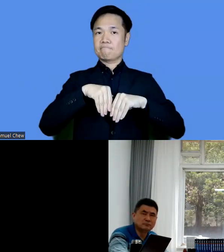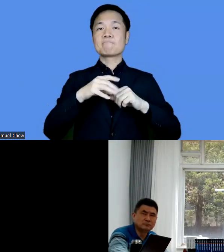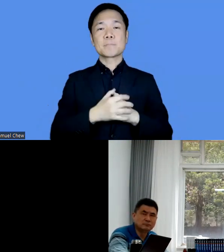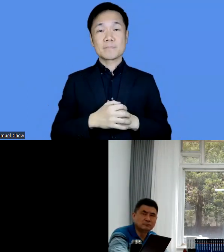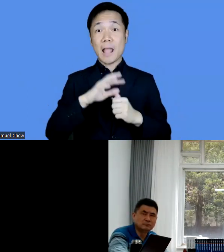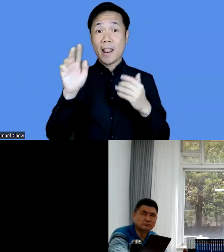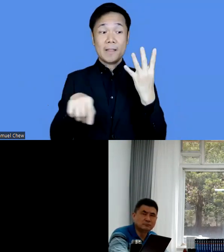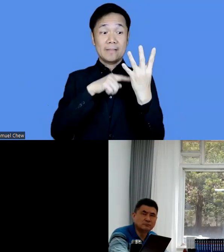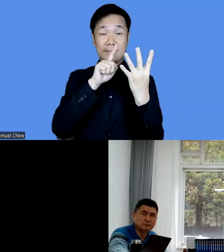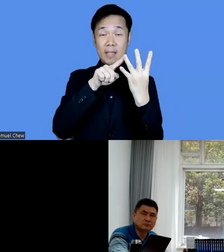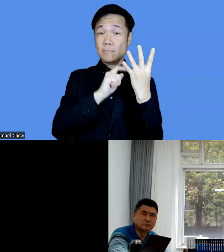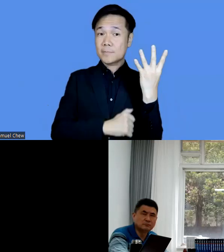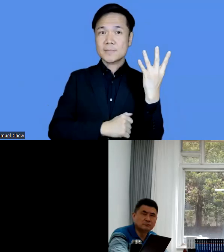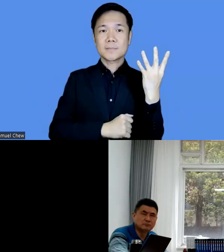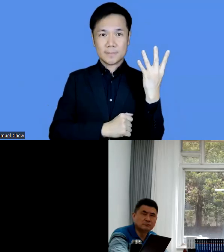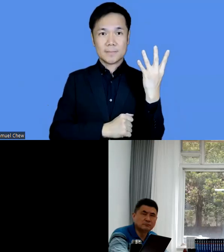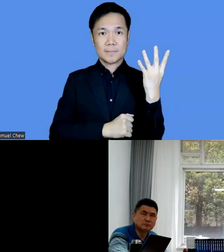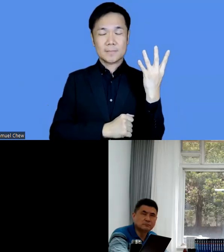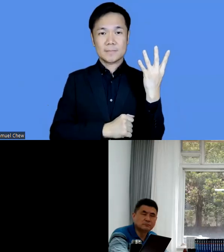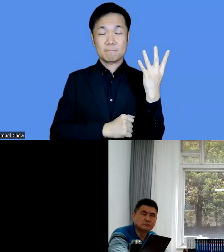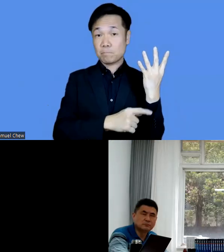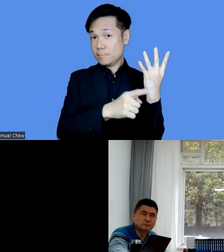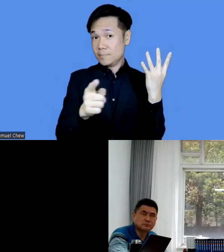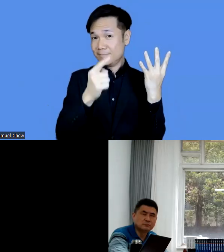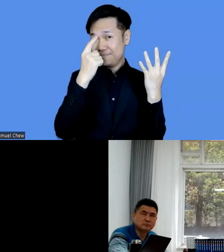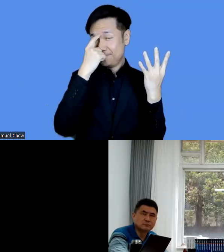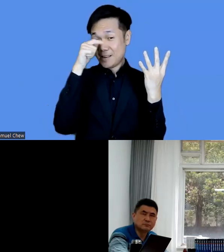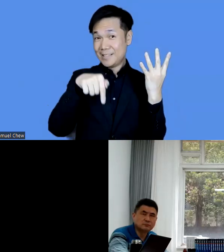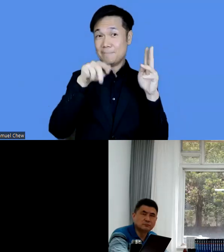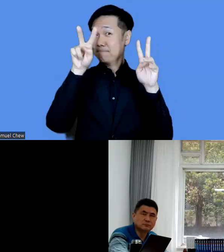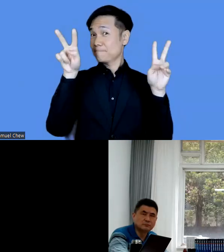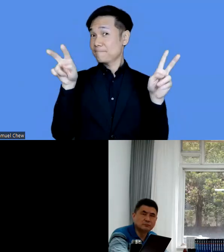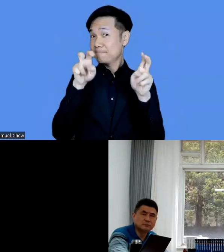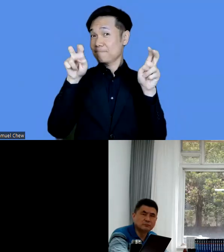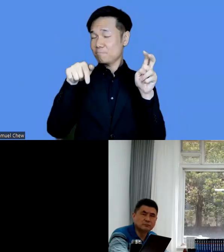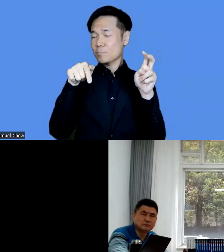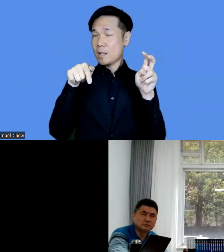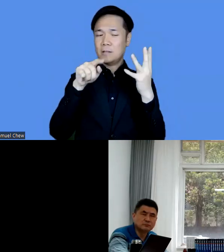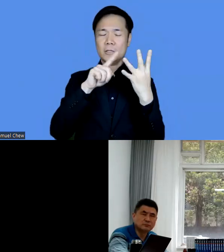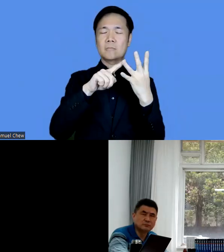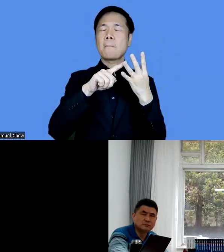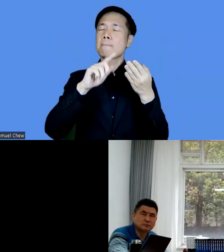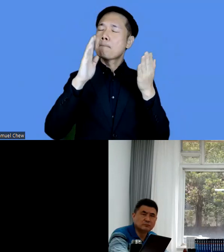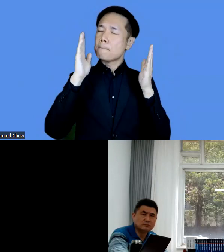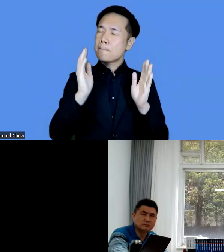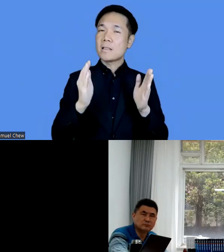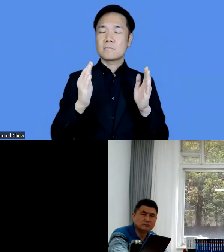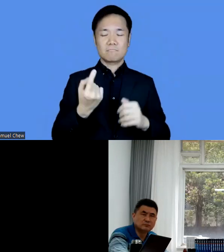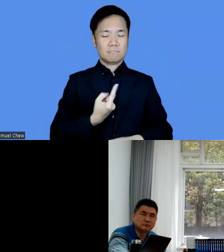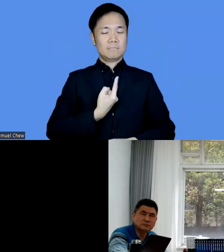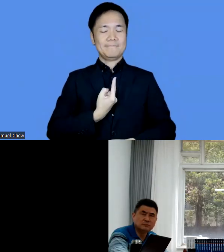I said at the beginning, and it's included in the title of this webinar, partnership.